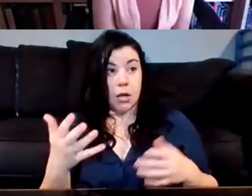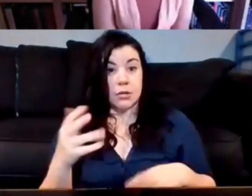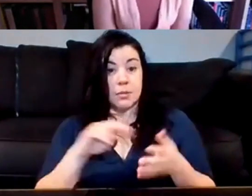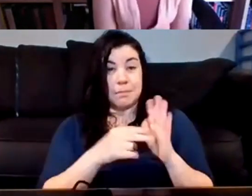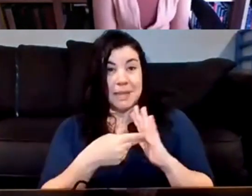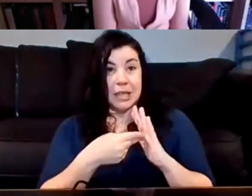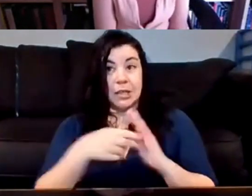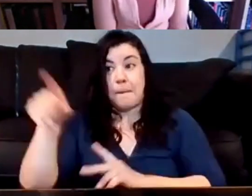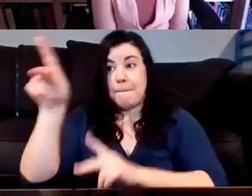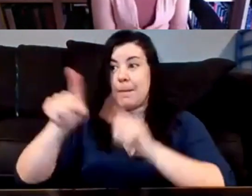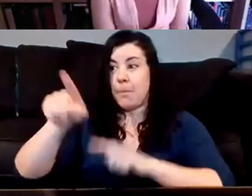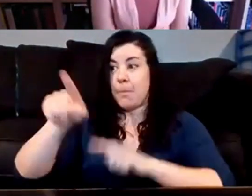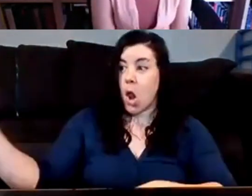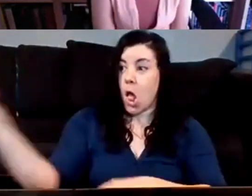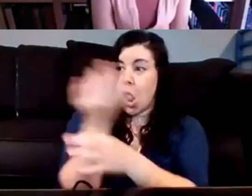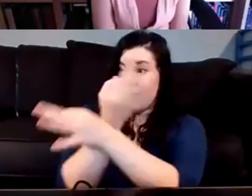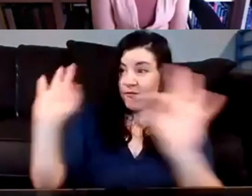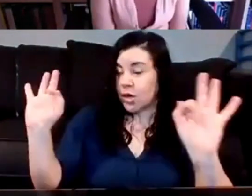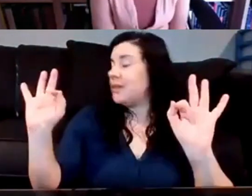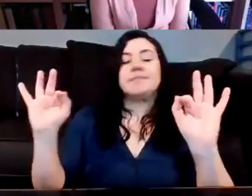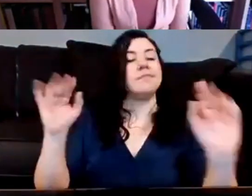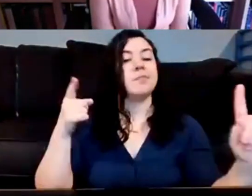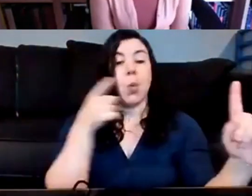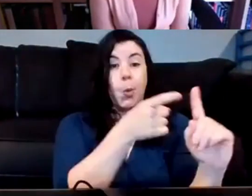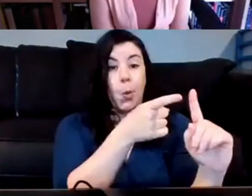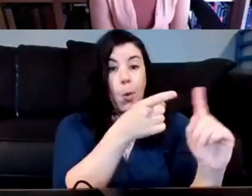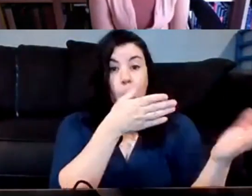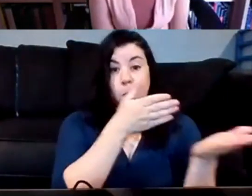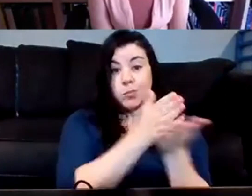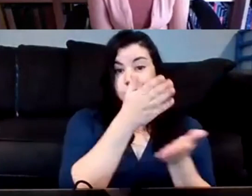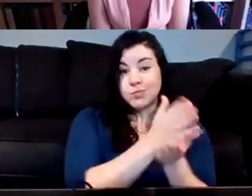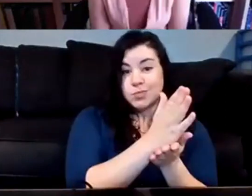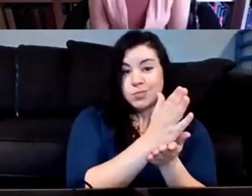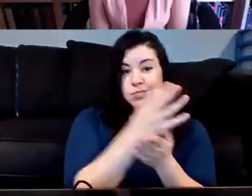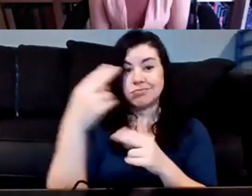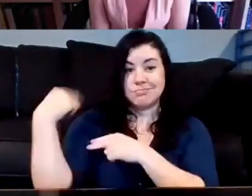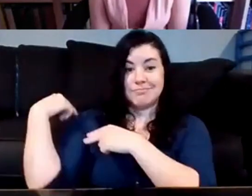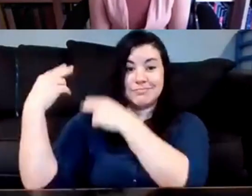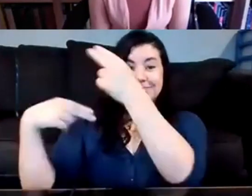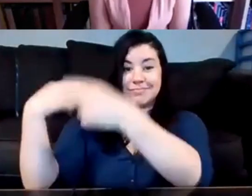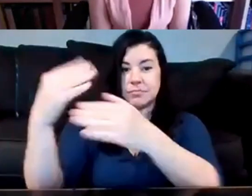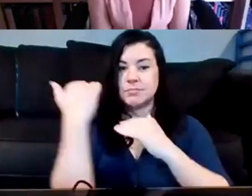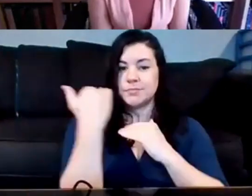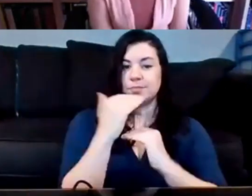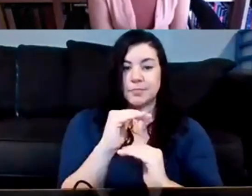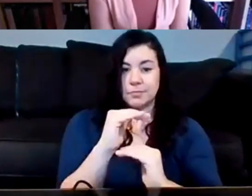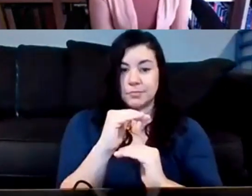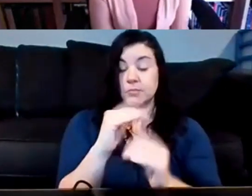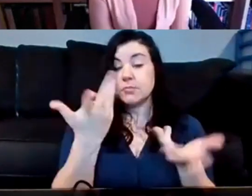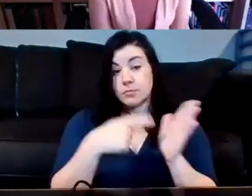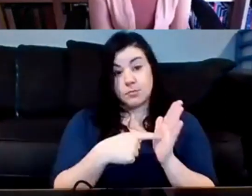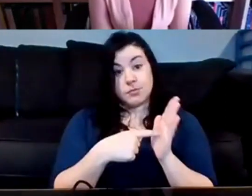free. The goals of civil rights movements have historically been limited. For example,